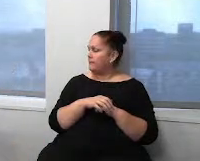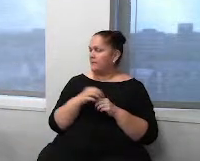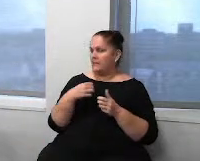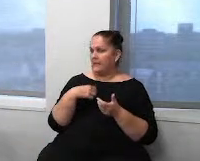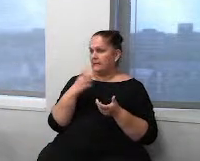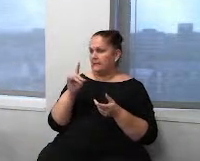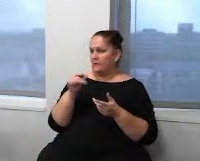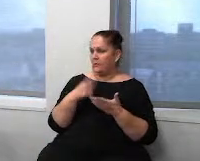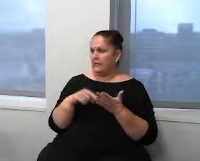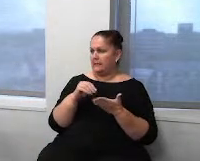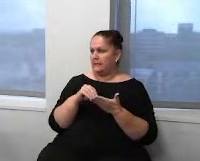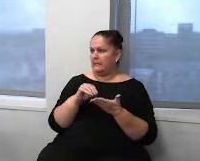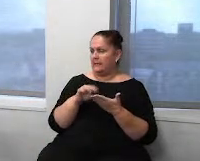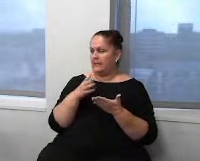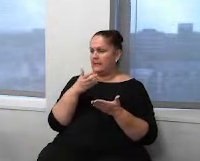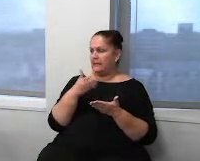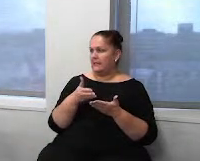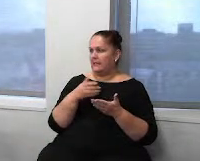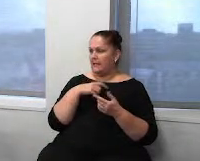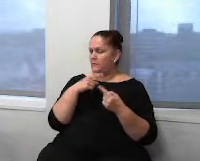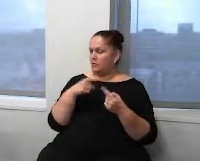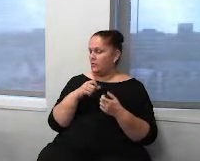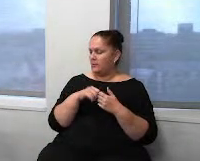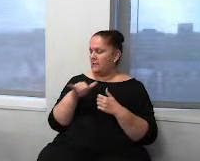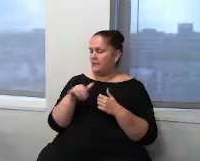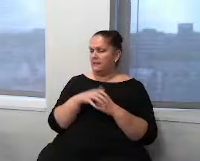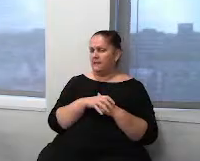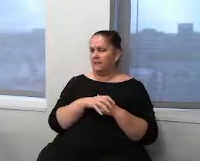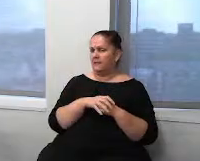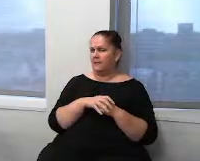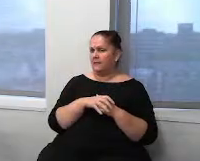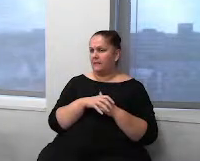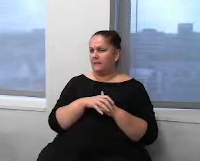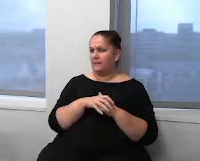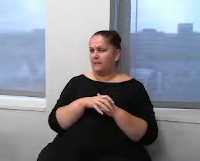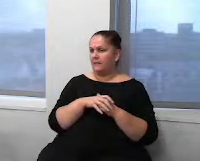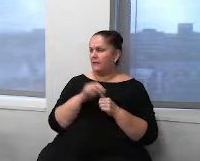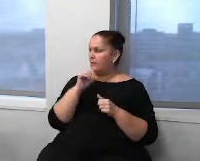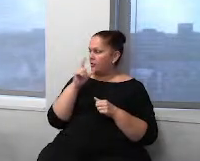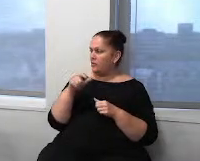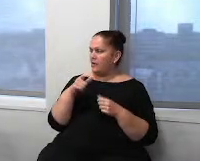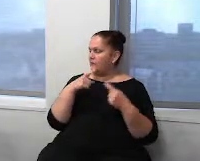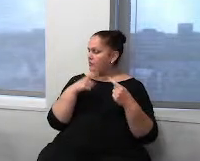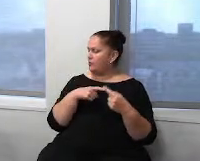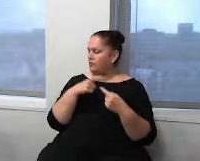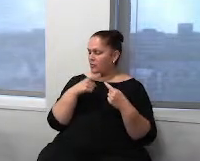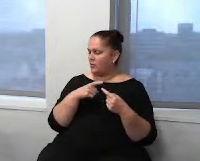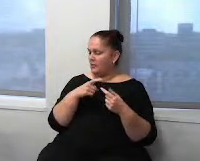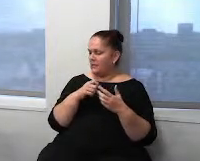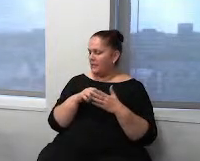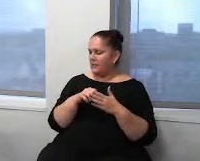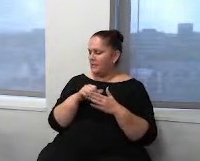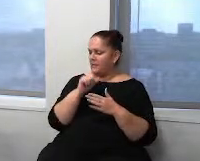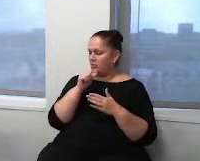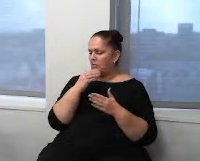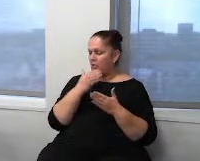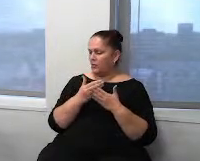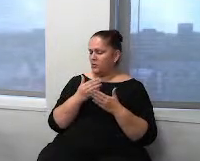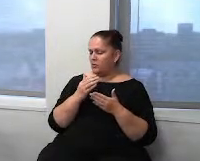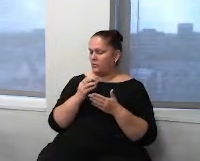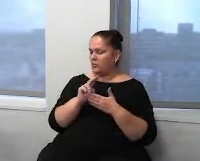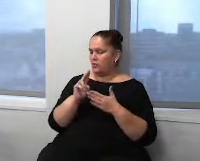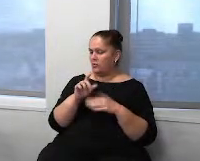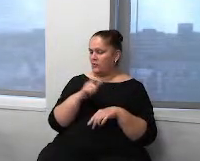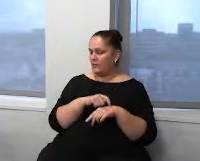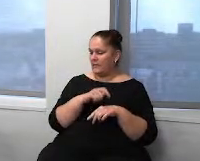We included what is stated in here with the links. I'm struggling with this. Yeah, it's just a yes or no. If you didn't include it, then it's... Struggle. It's